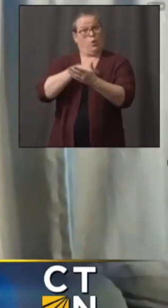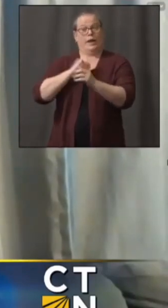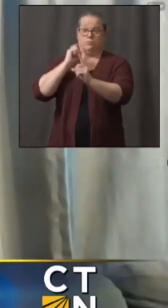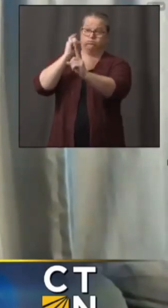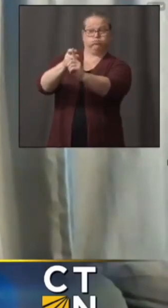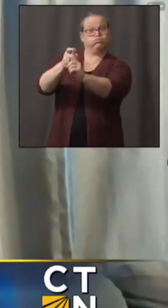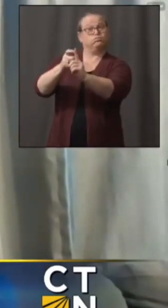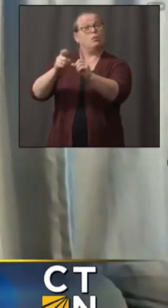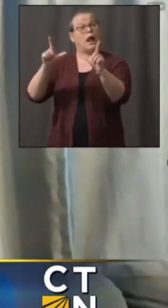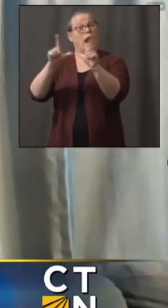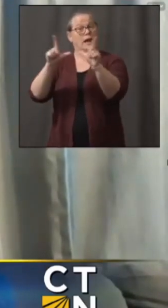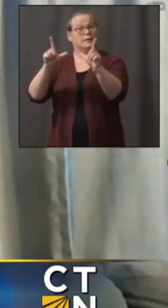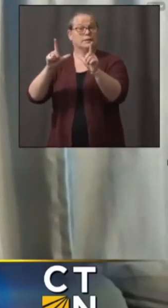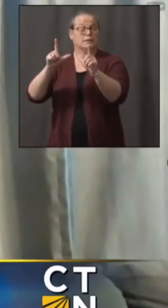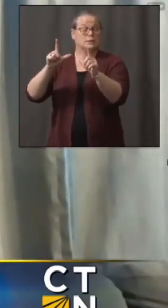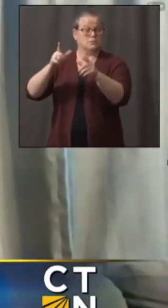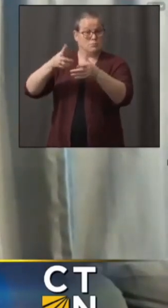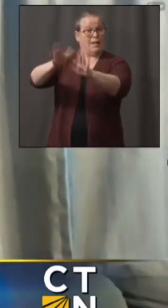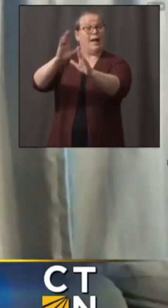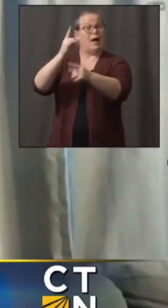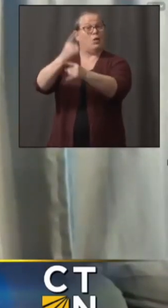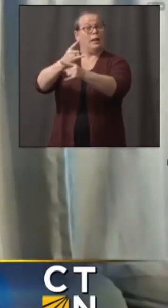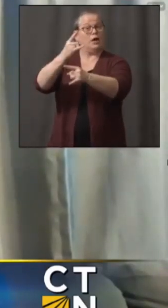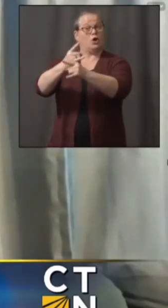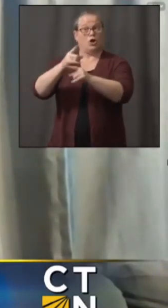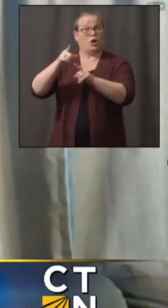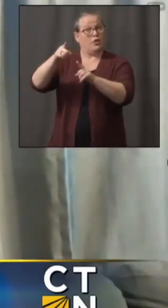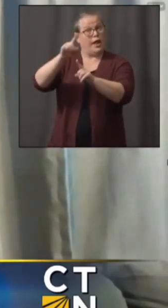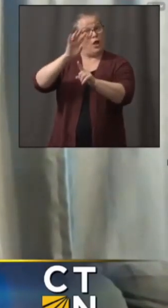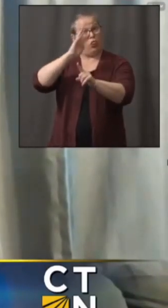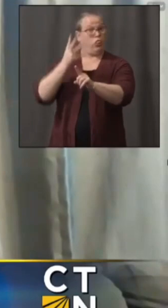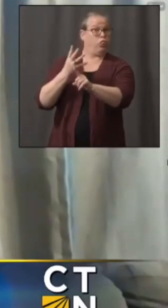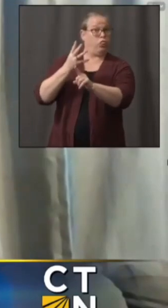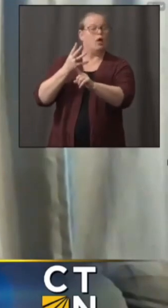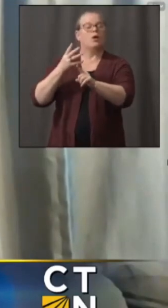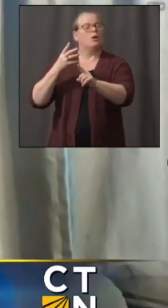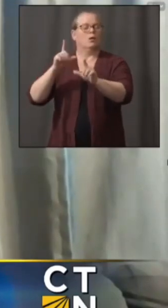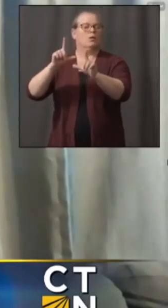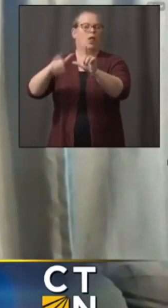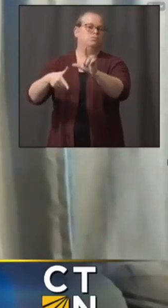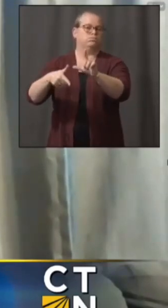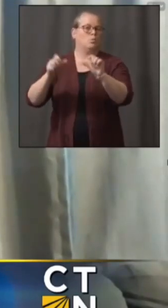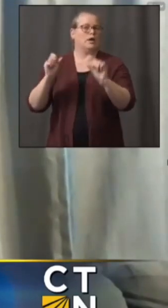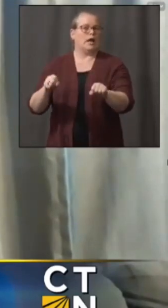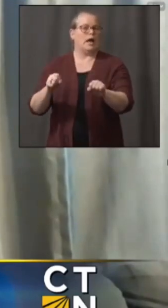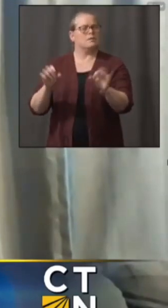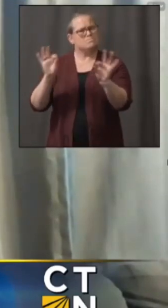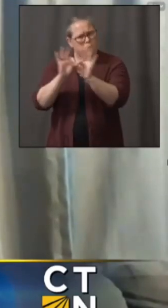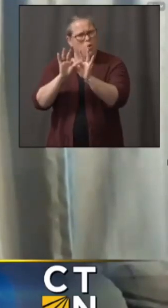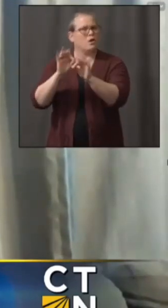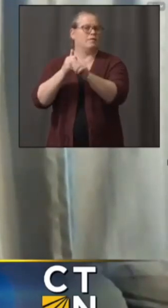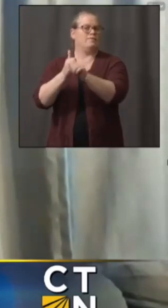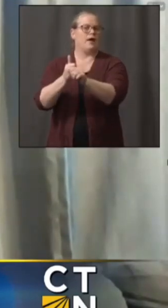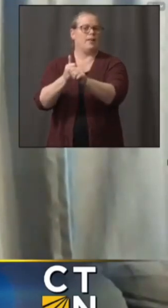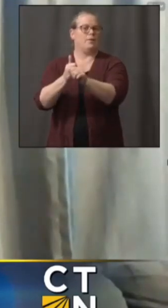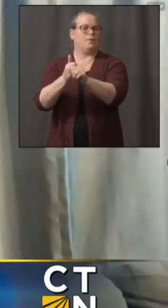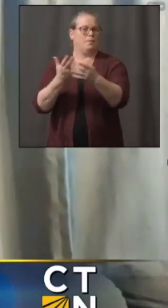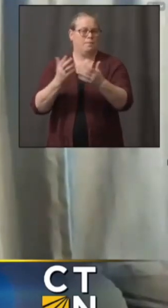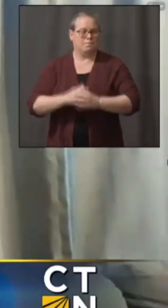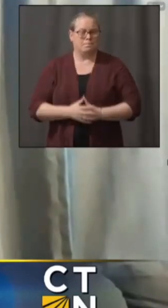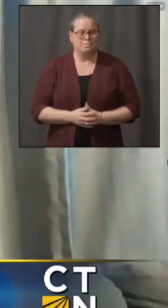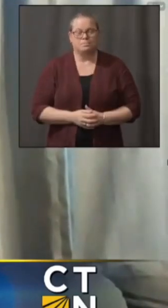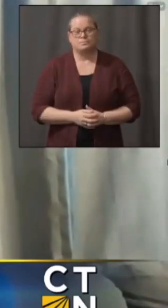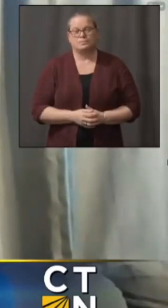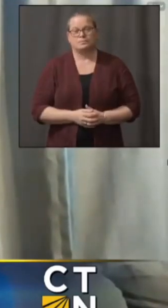of those local officials and to do our part to support those efforts. Another brief thing I want to